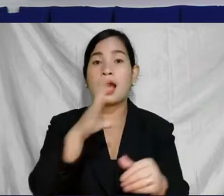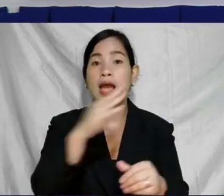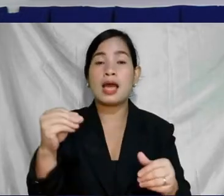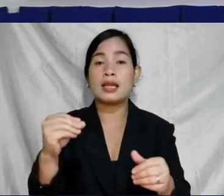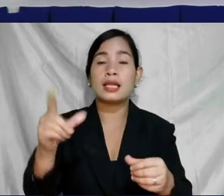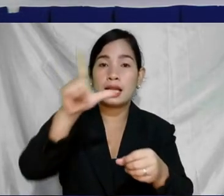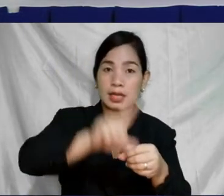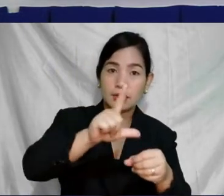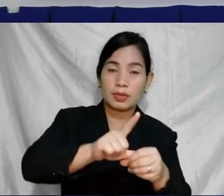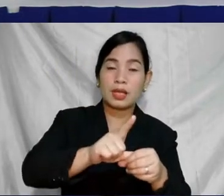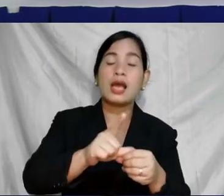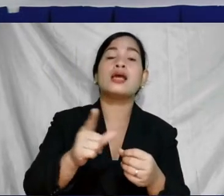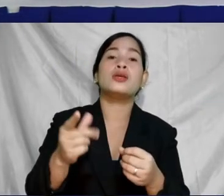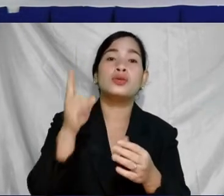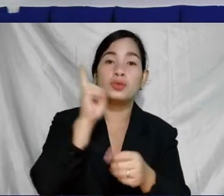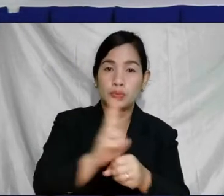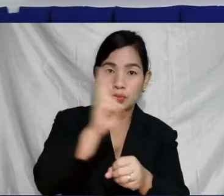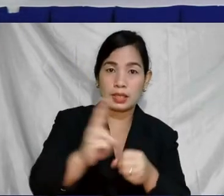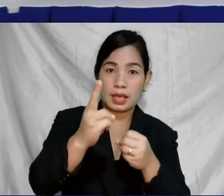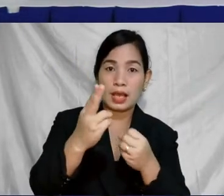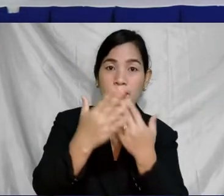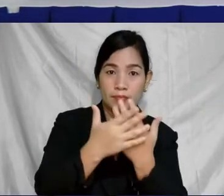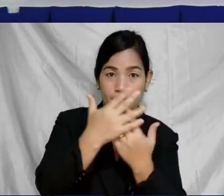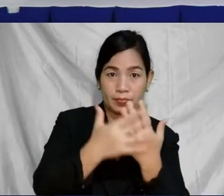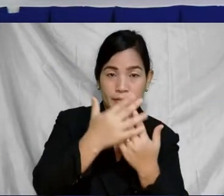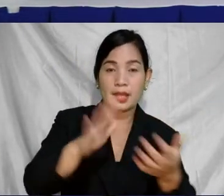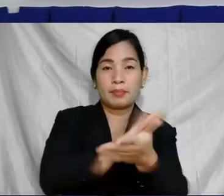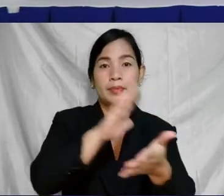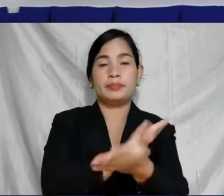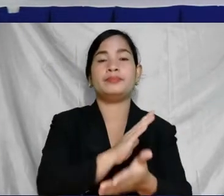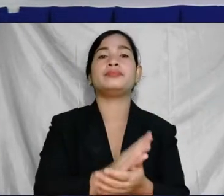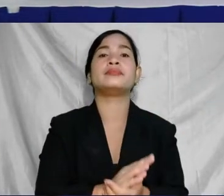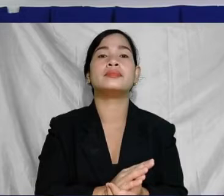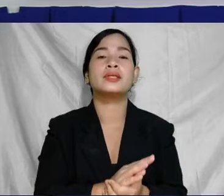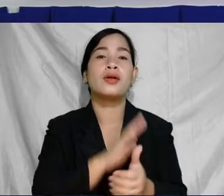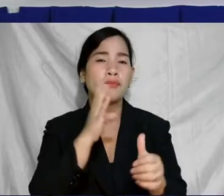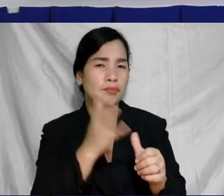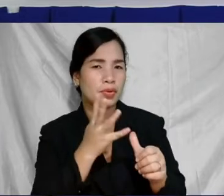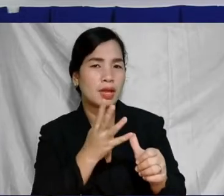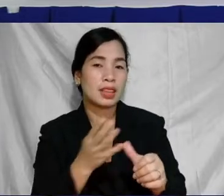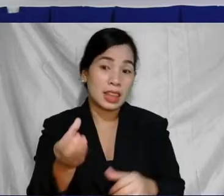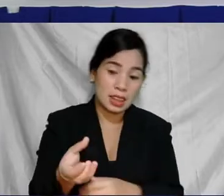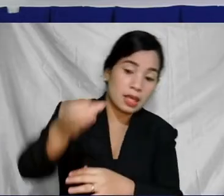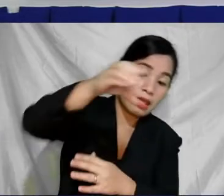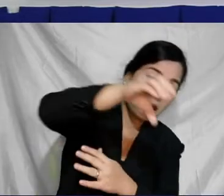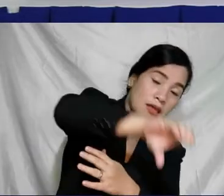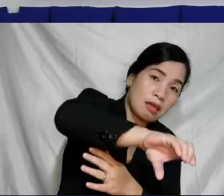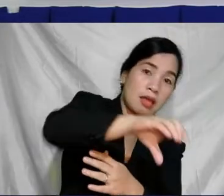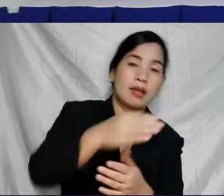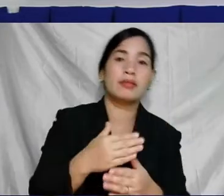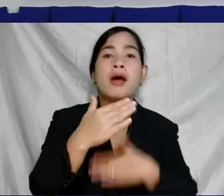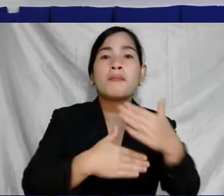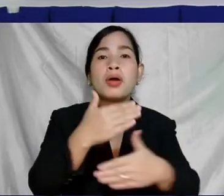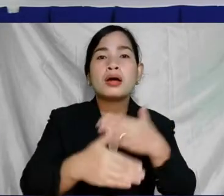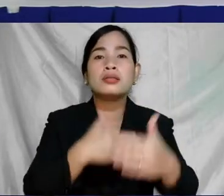paper. We also have decantation. Decantation is the process in where large particles